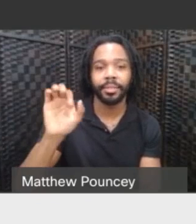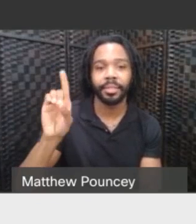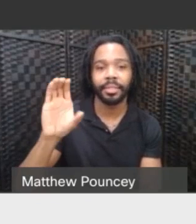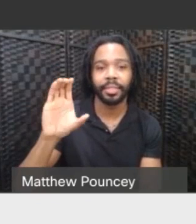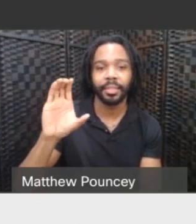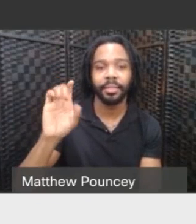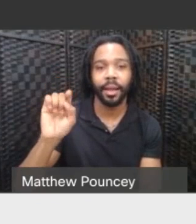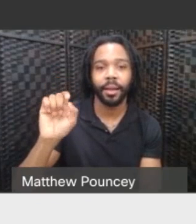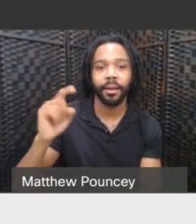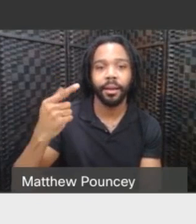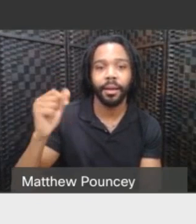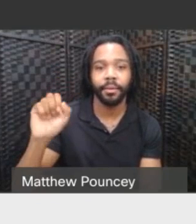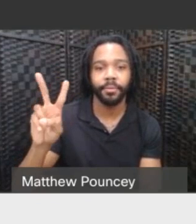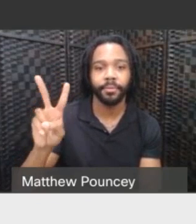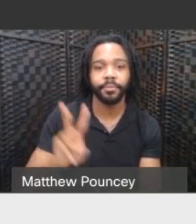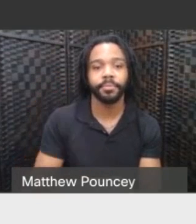.brown@dc.gov.